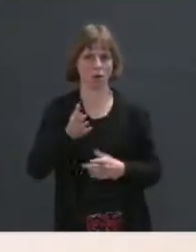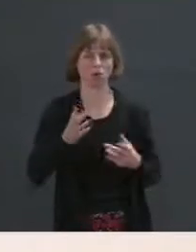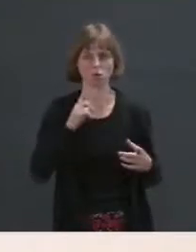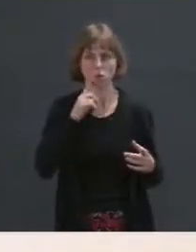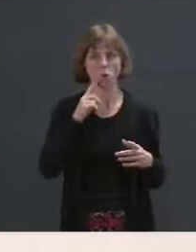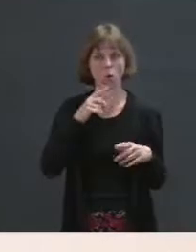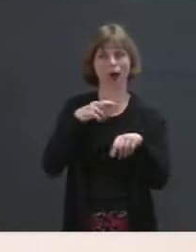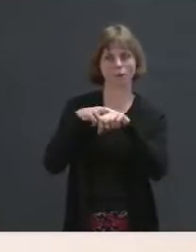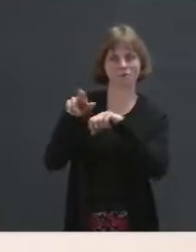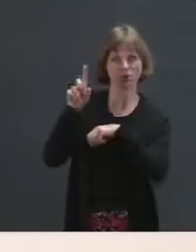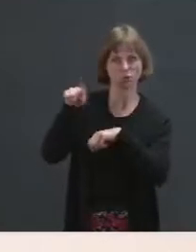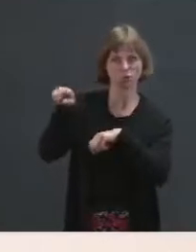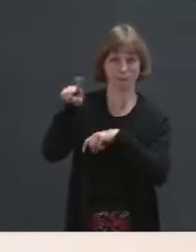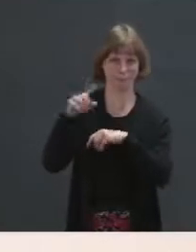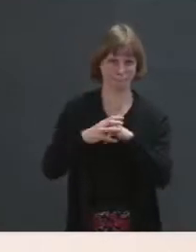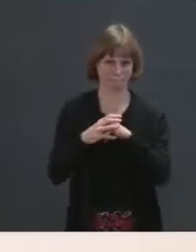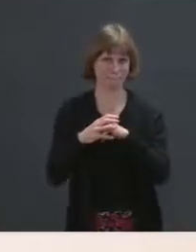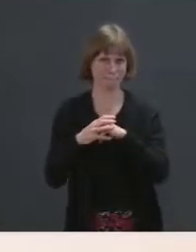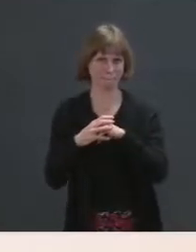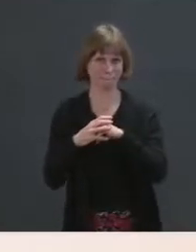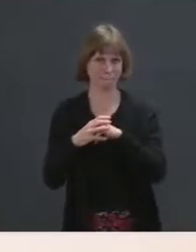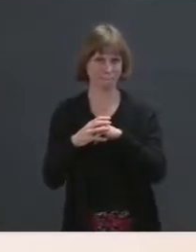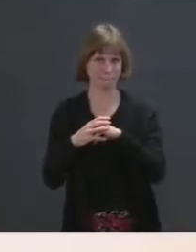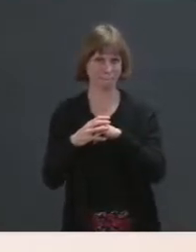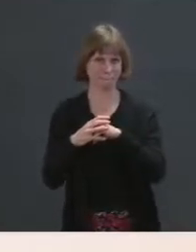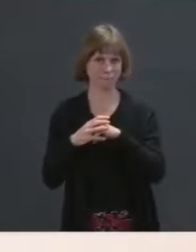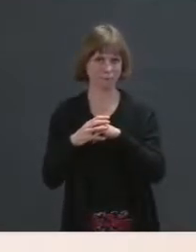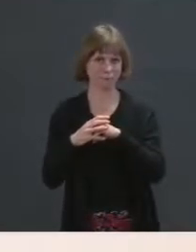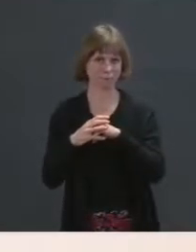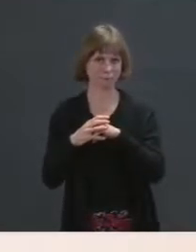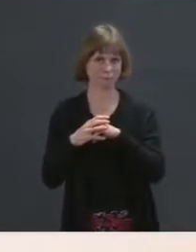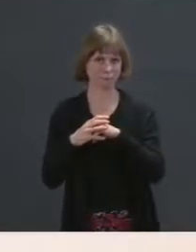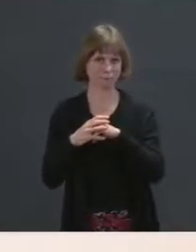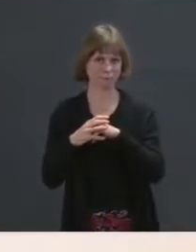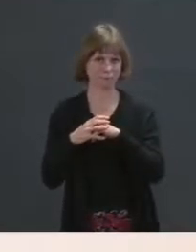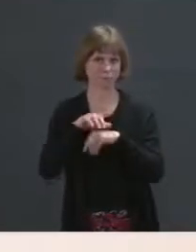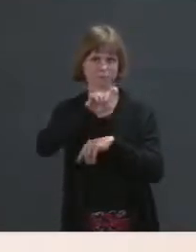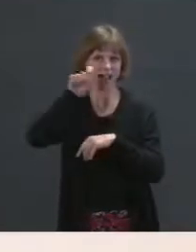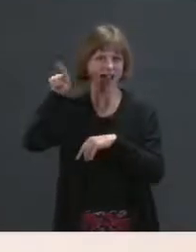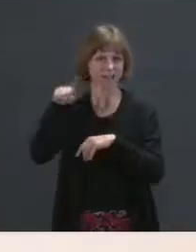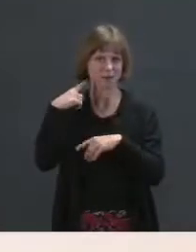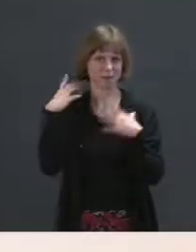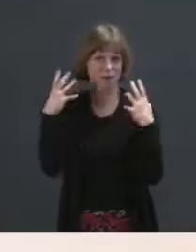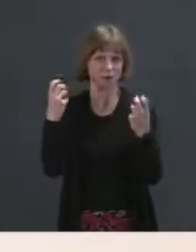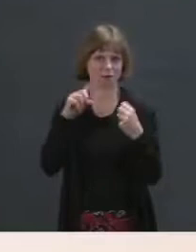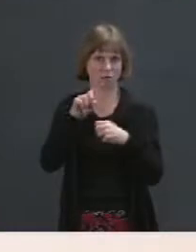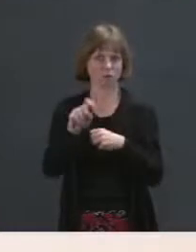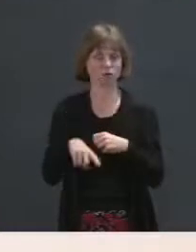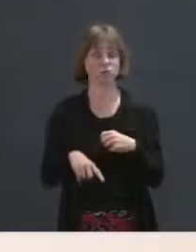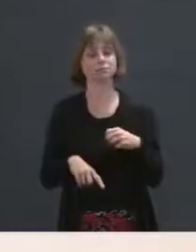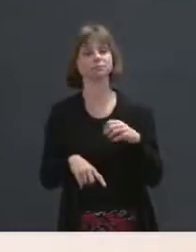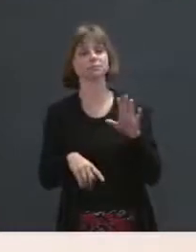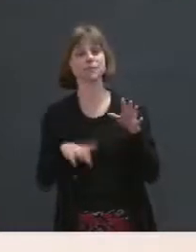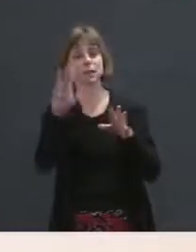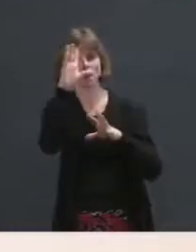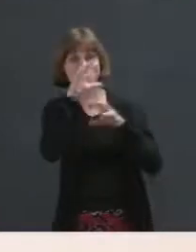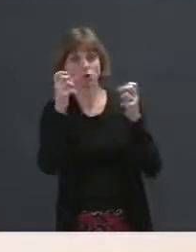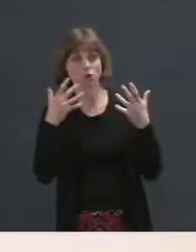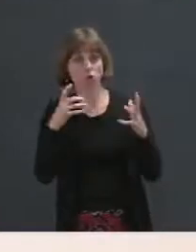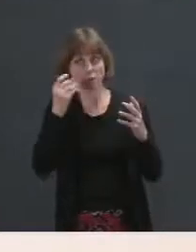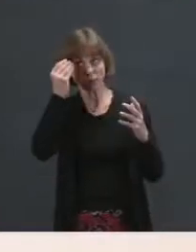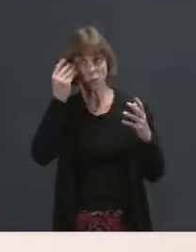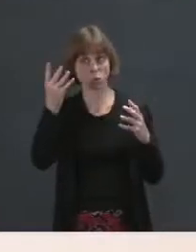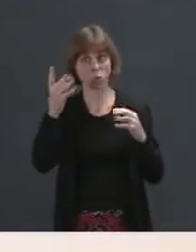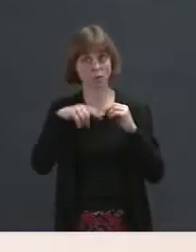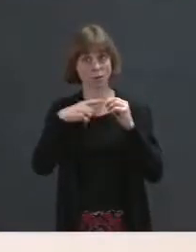that perspective, and send you to them to ask any health questions. And has the president been briefed specifically on